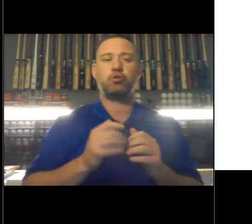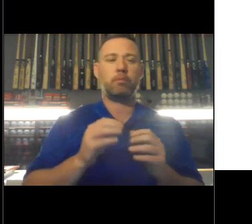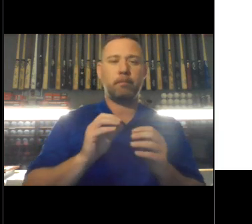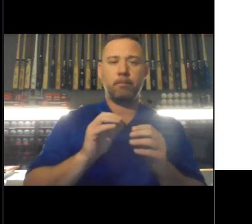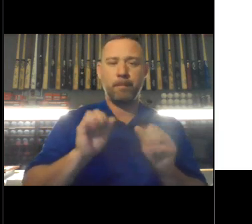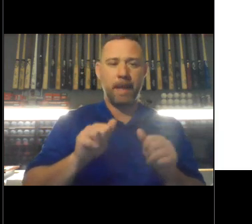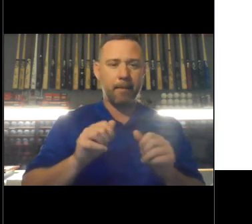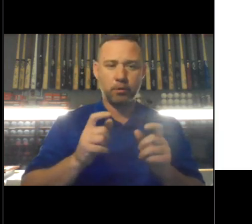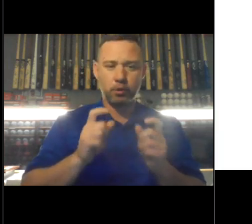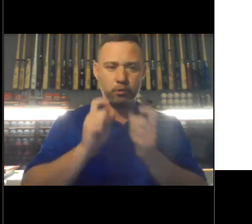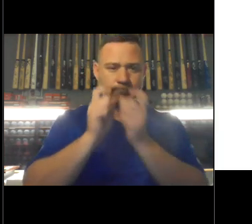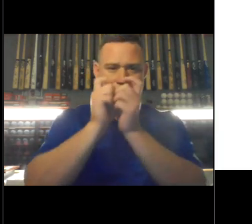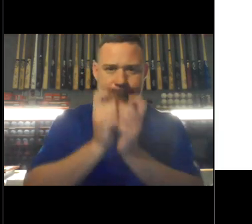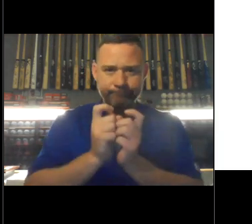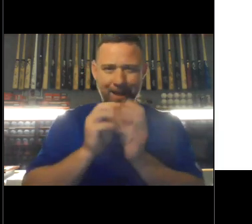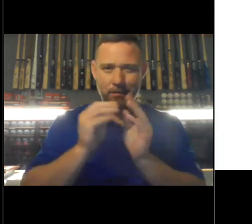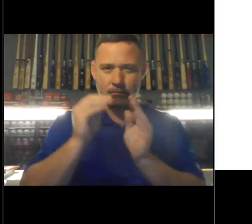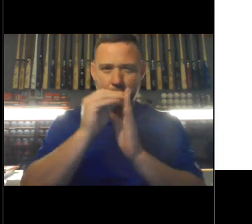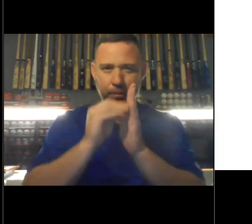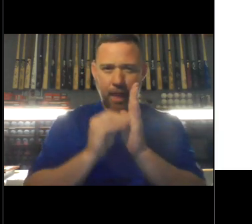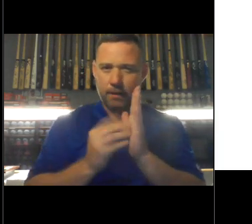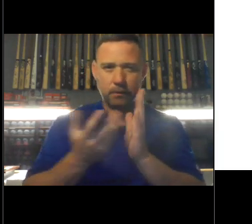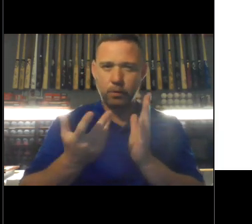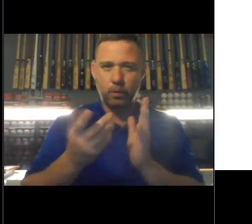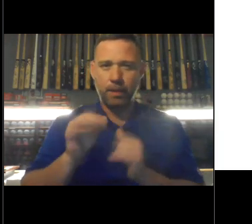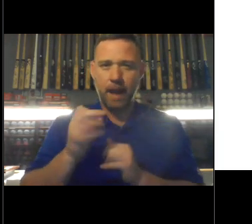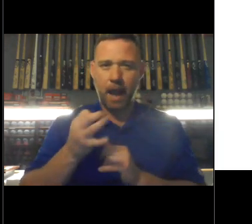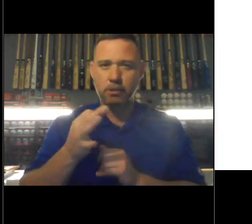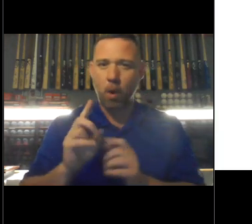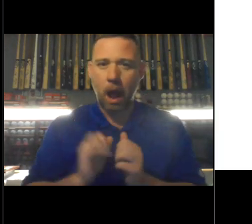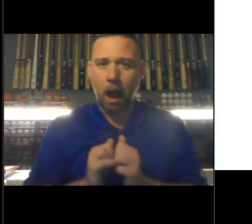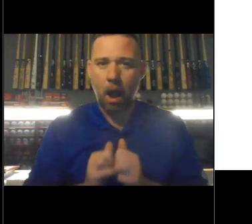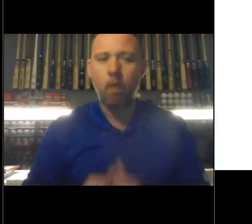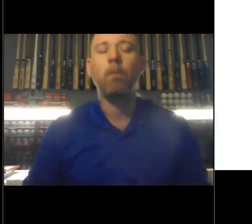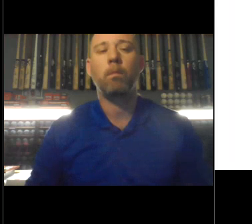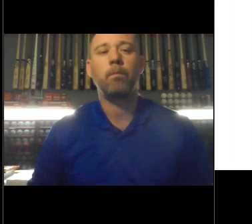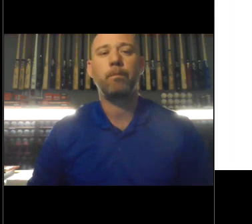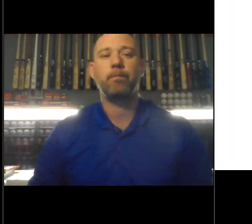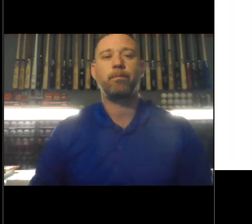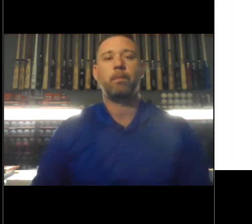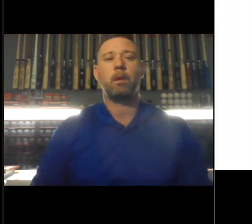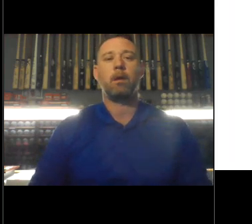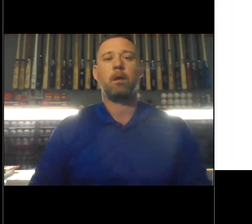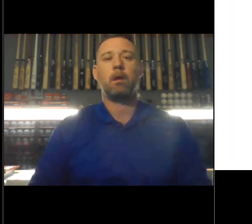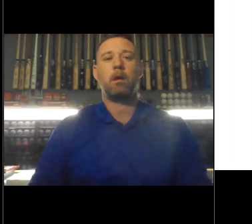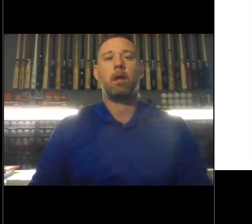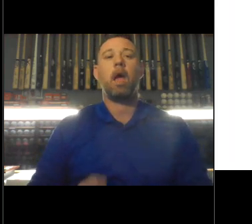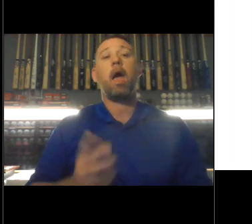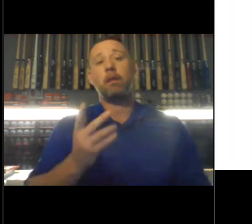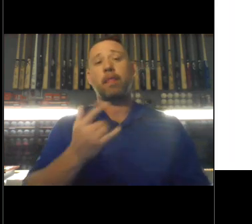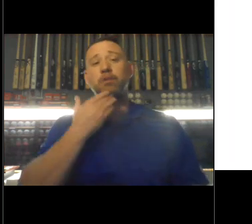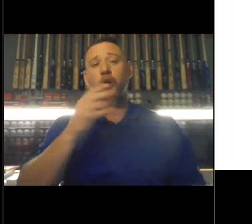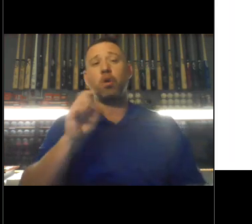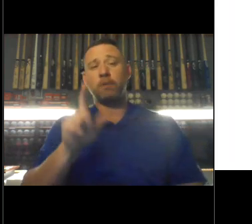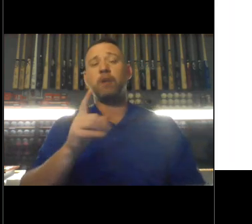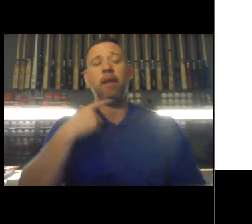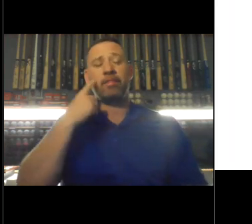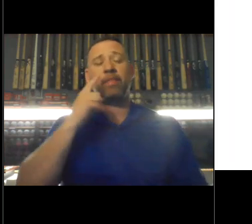or put that into the dashboard? Yeah, good question. And actually, I think that's something that we can look